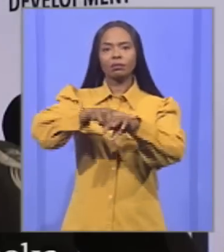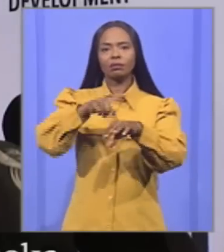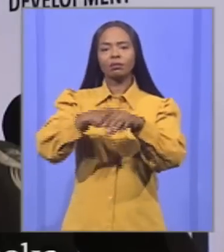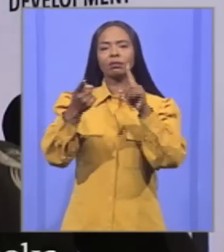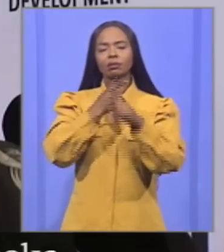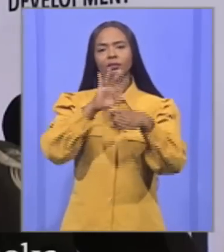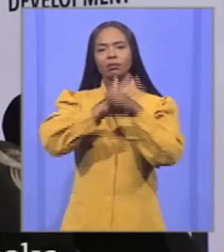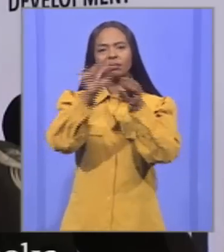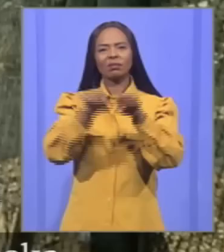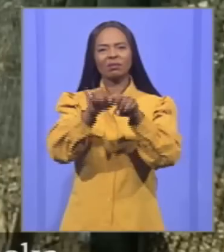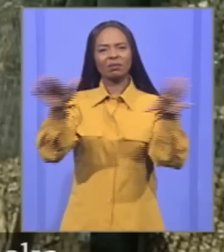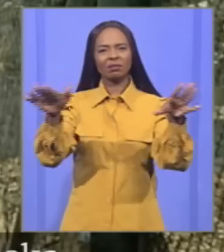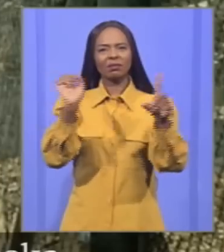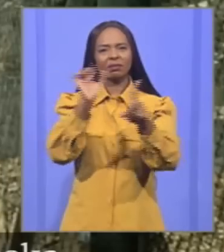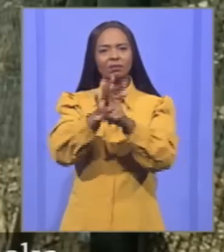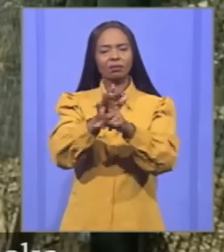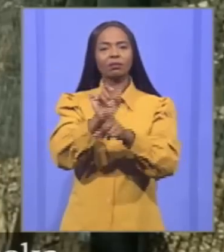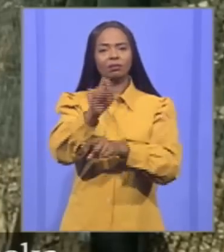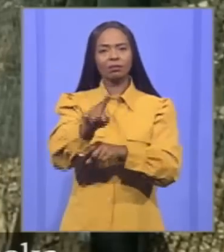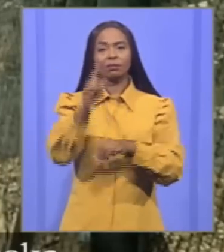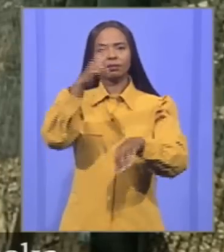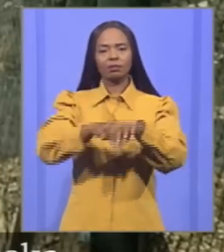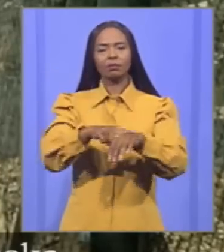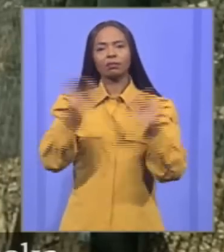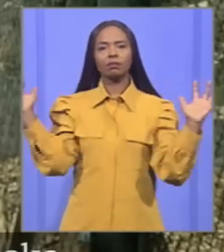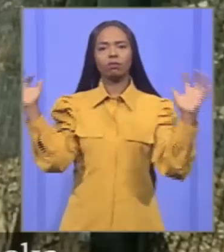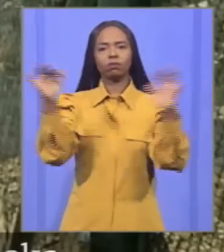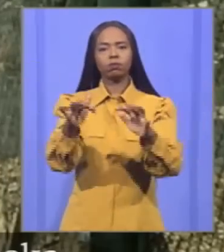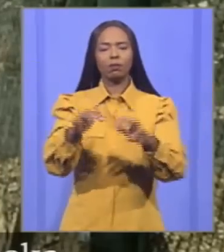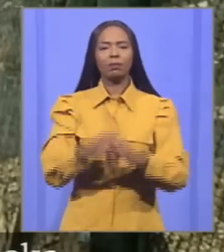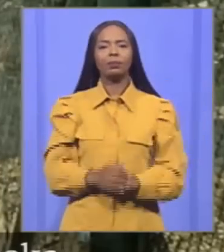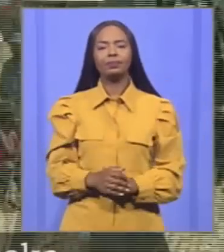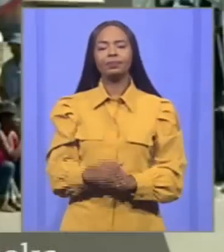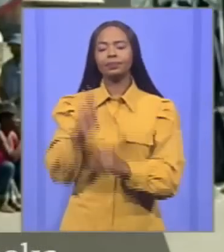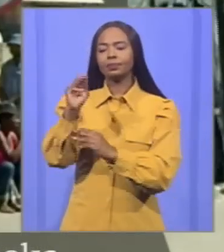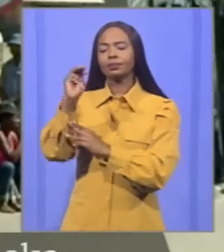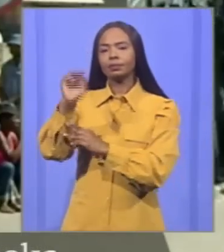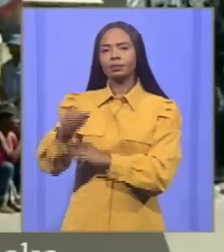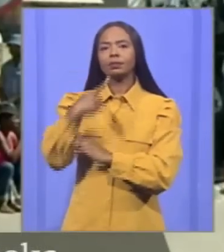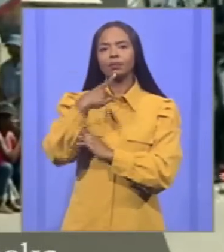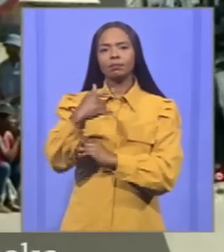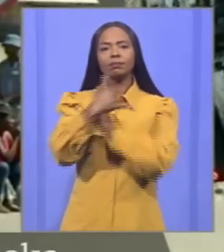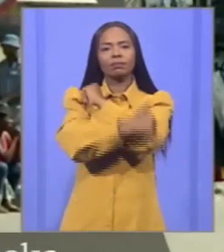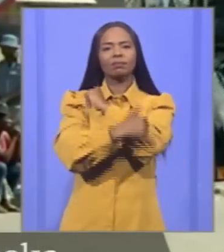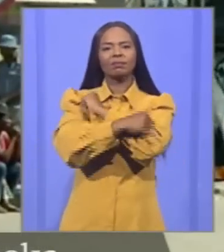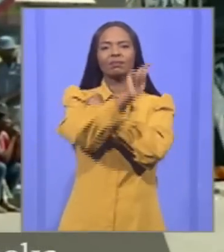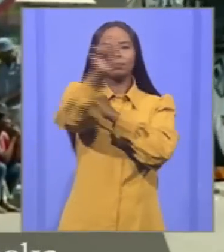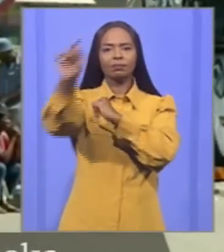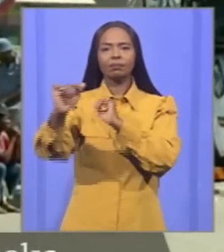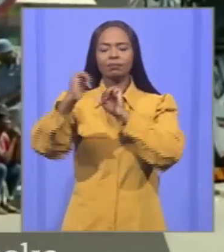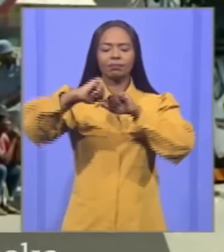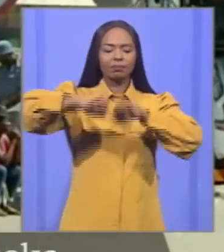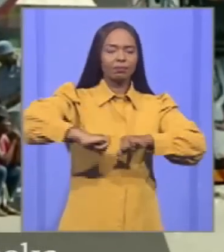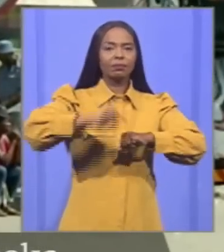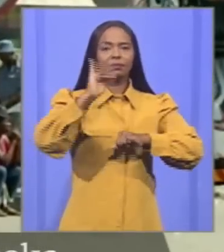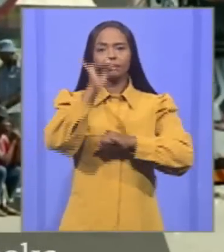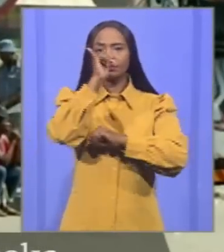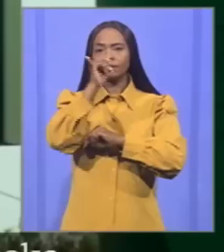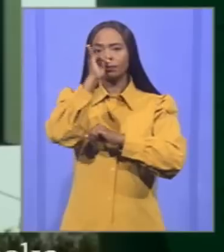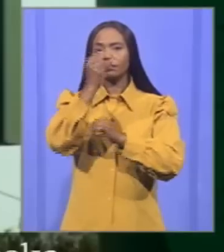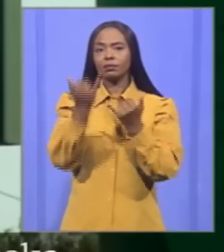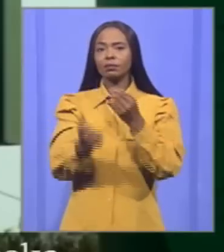COVID-19 period. BMA ya re e tsene mo tumelanong le dinaga tsa boagisani malebana le bosenyi jo bo